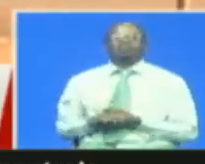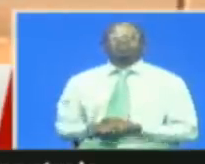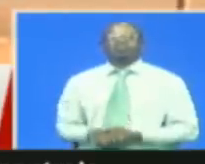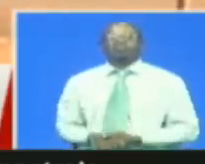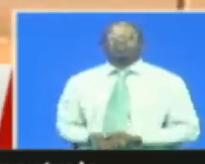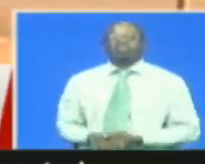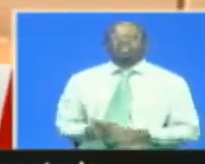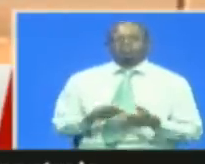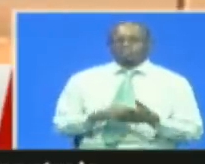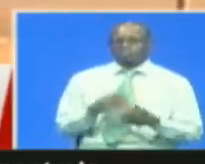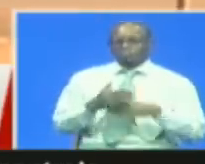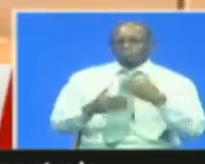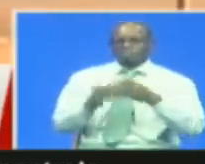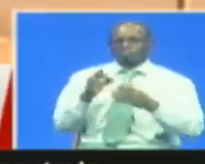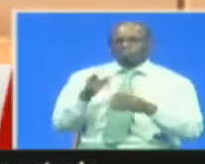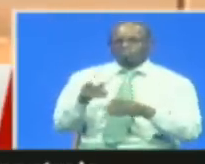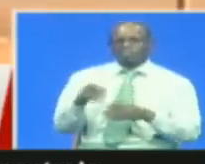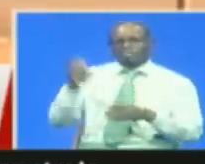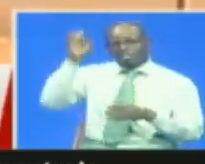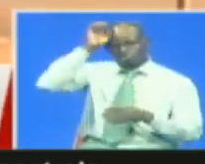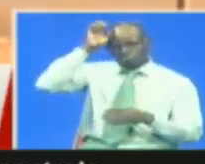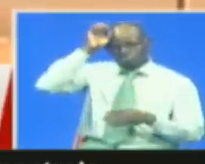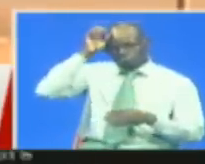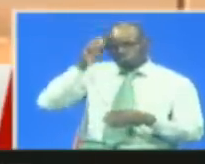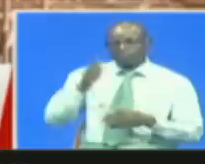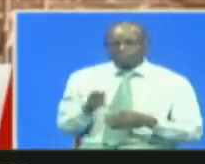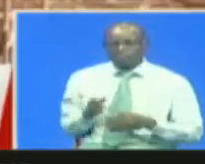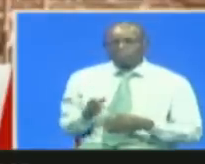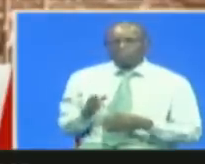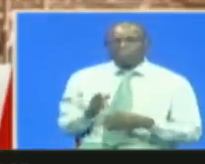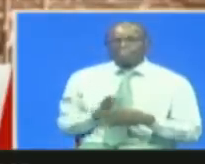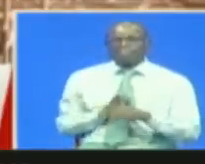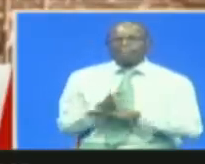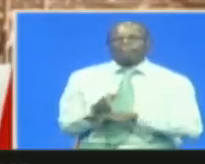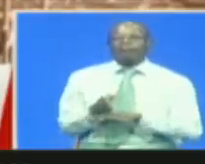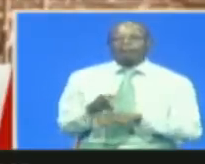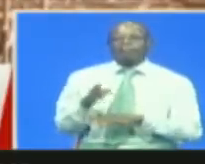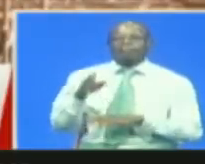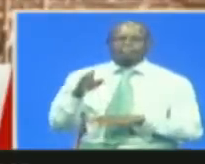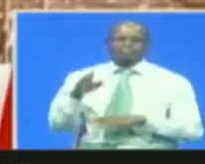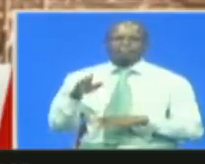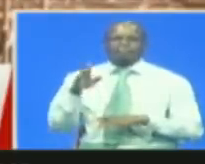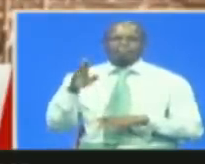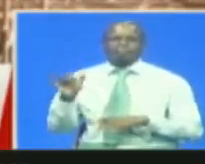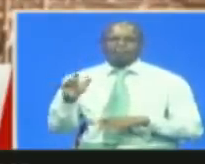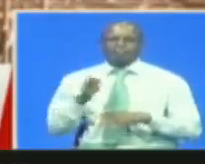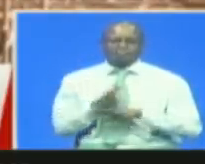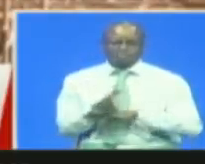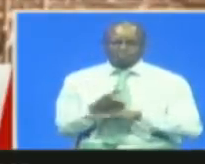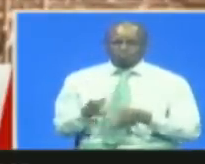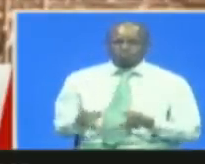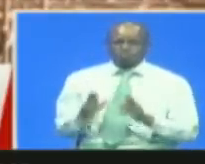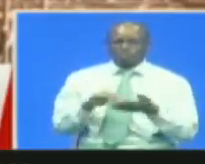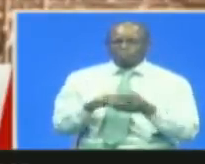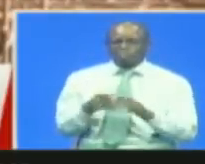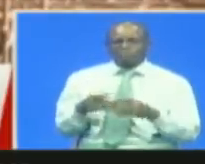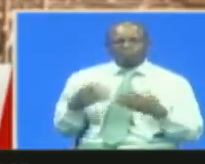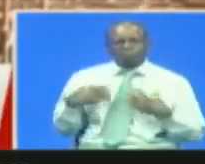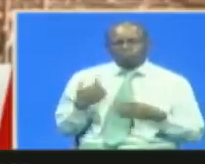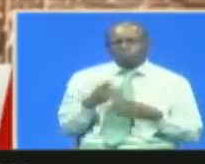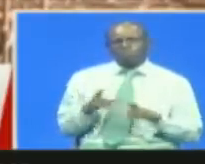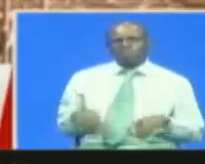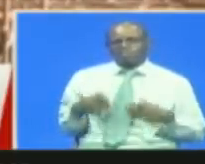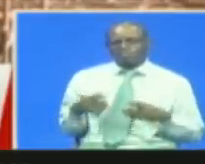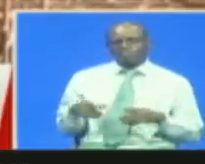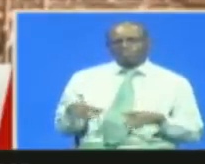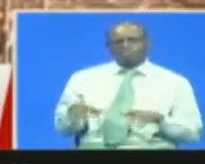The construction of the Eldoret Bypass is underway, but the residents living along it are a worried lot. They are yet to receive